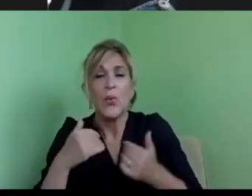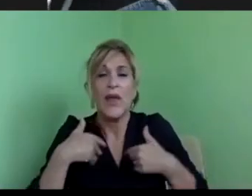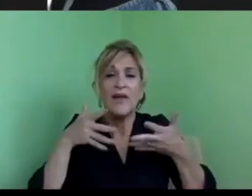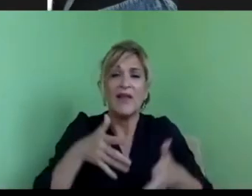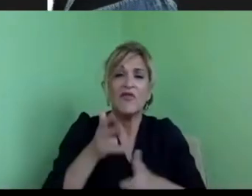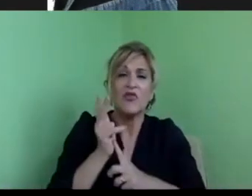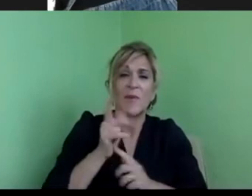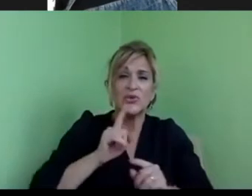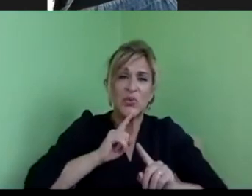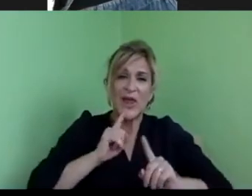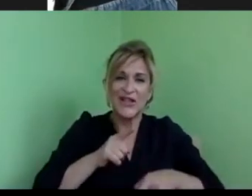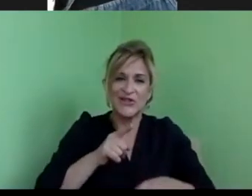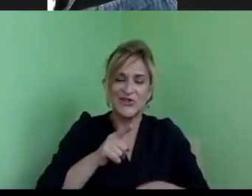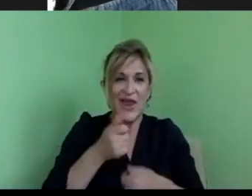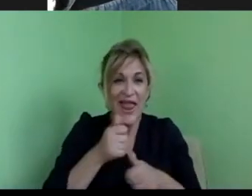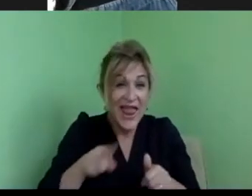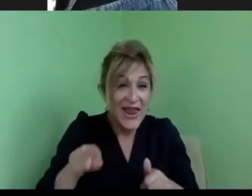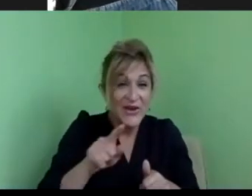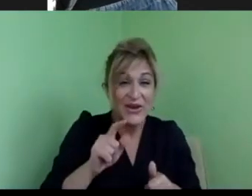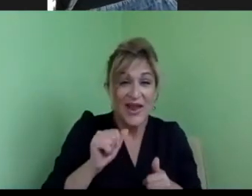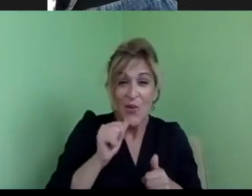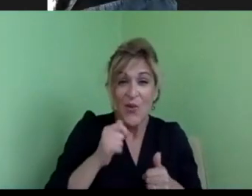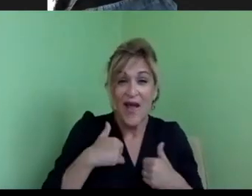does anybody have any thoughts